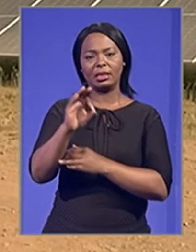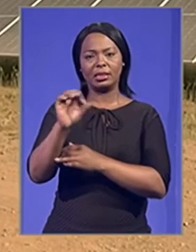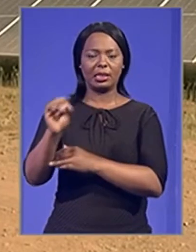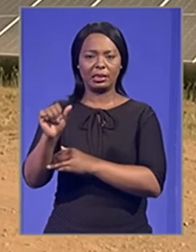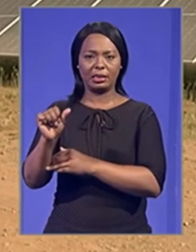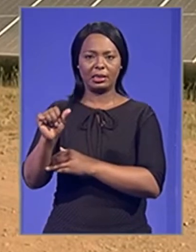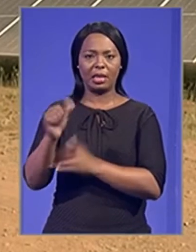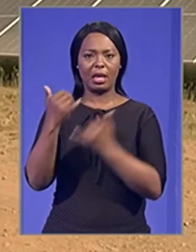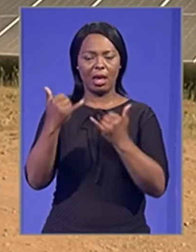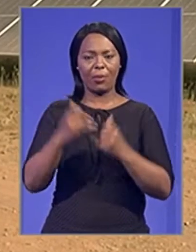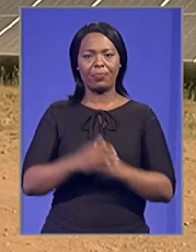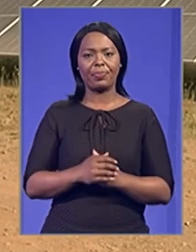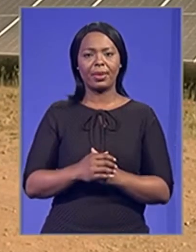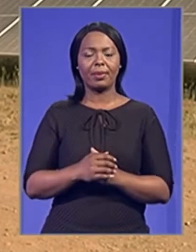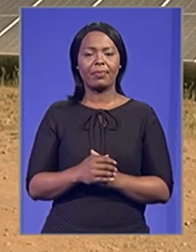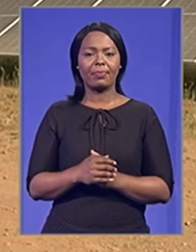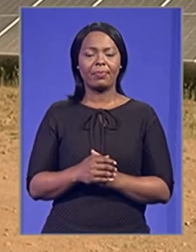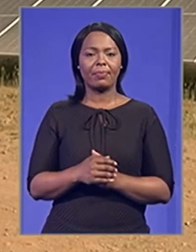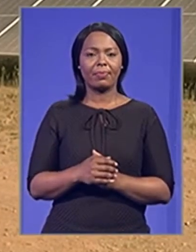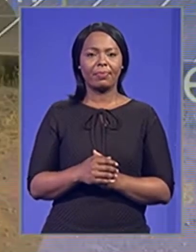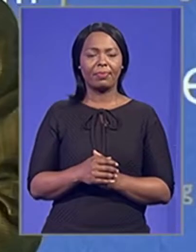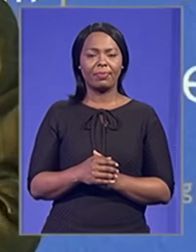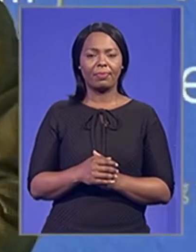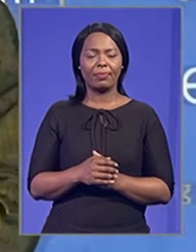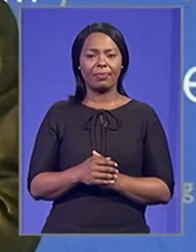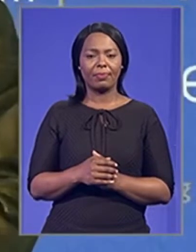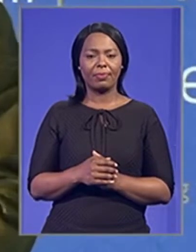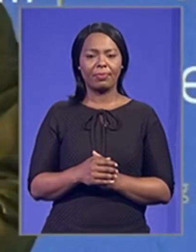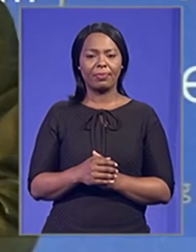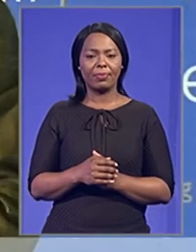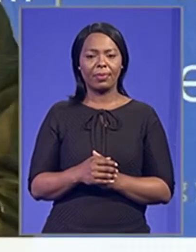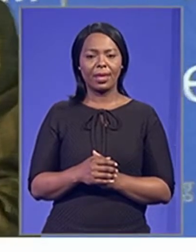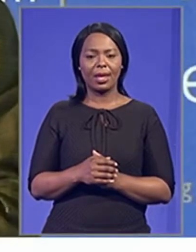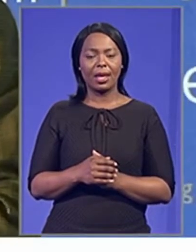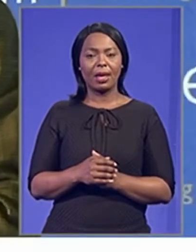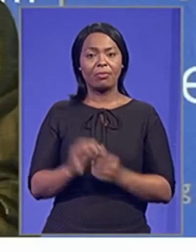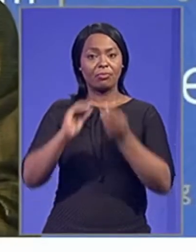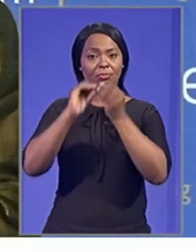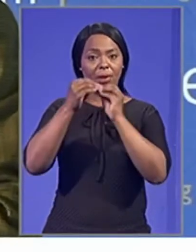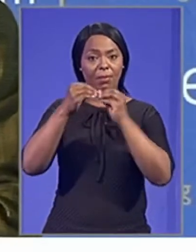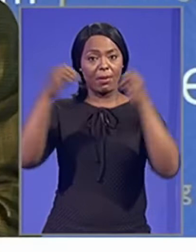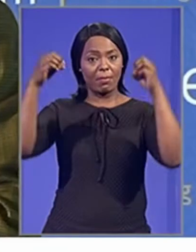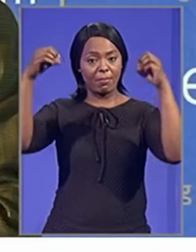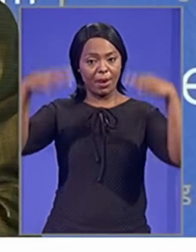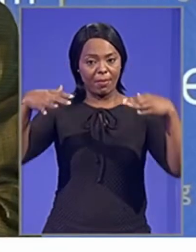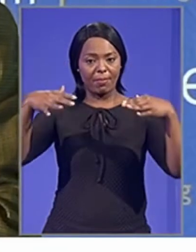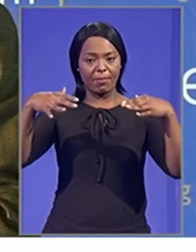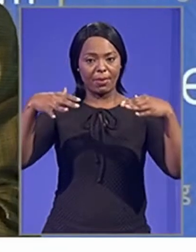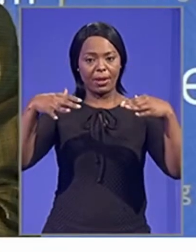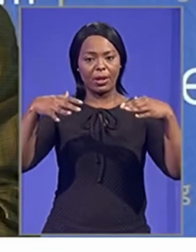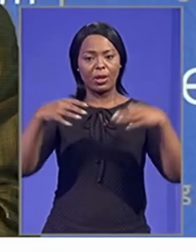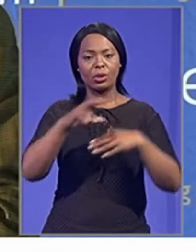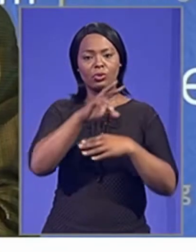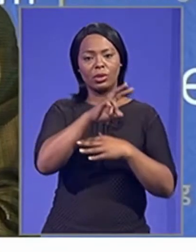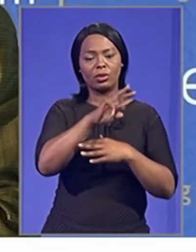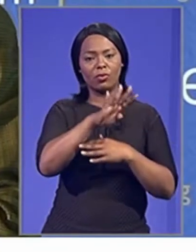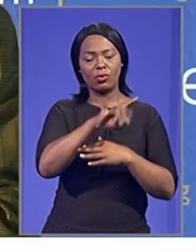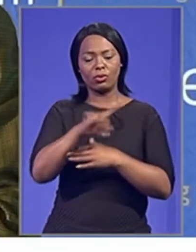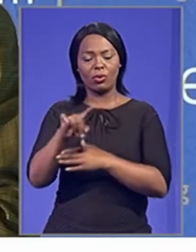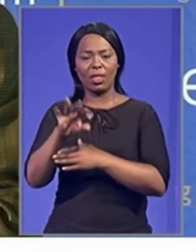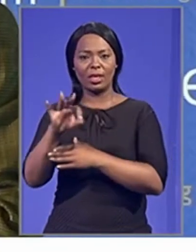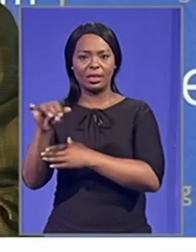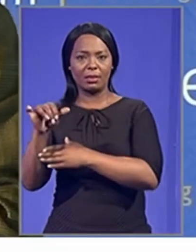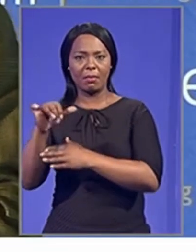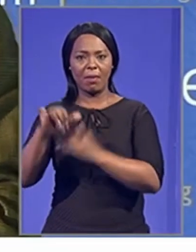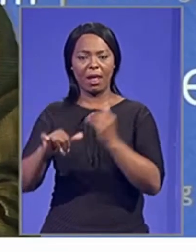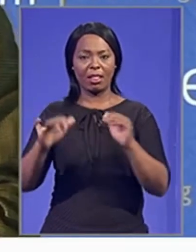tse di tlang. We estimate that the first electricity will be generated within the next 24 to 36 months. I